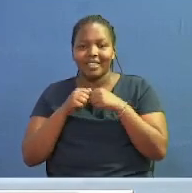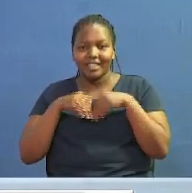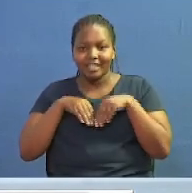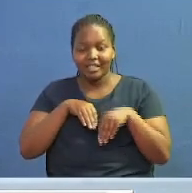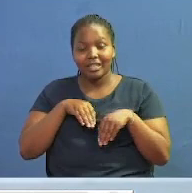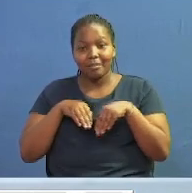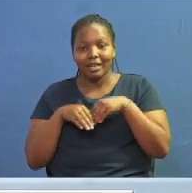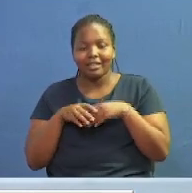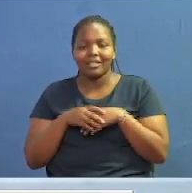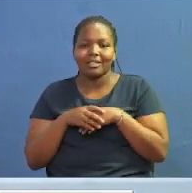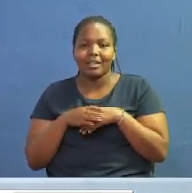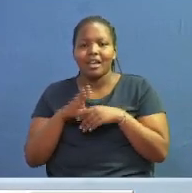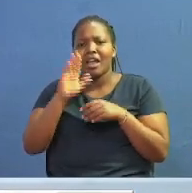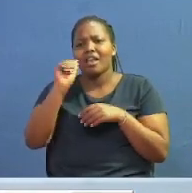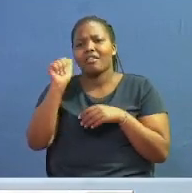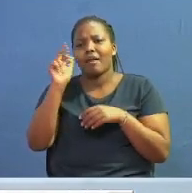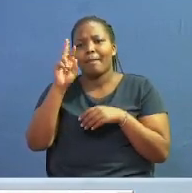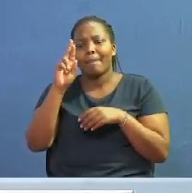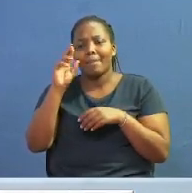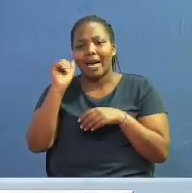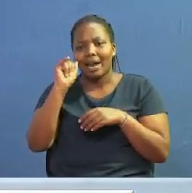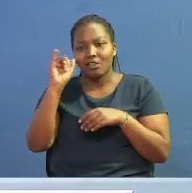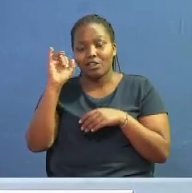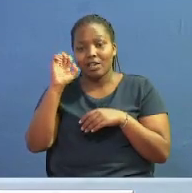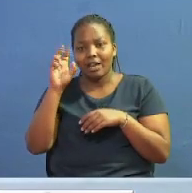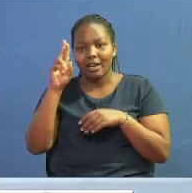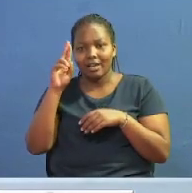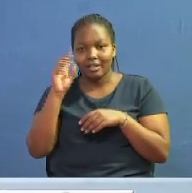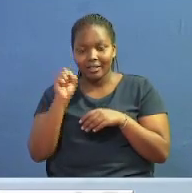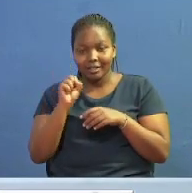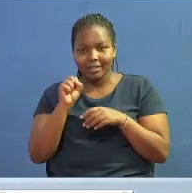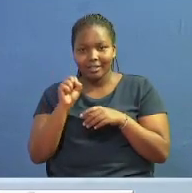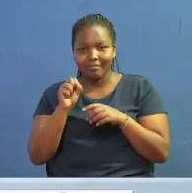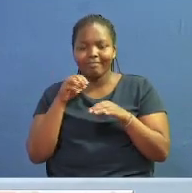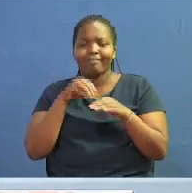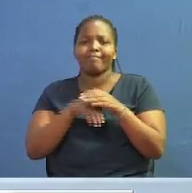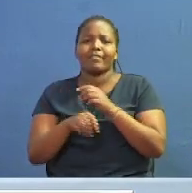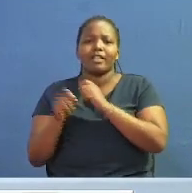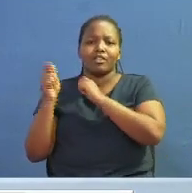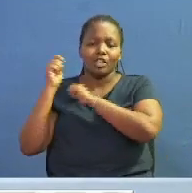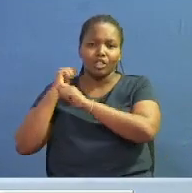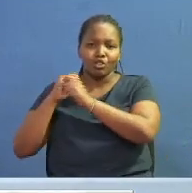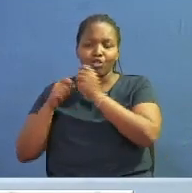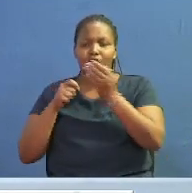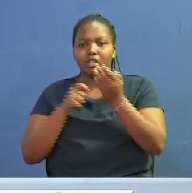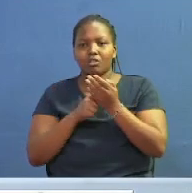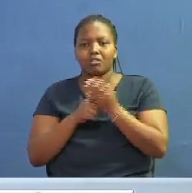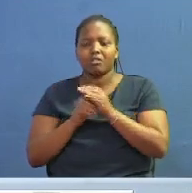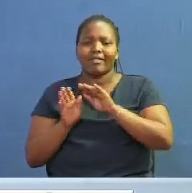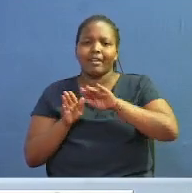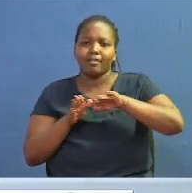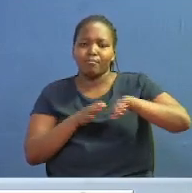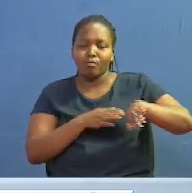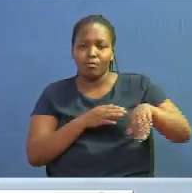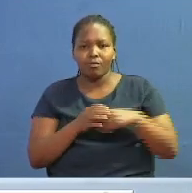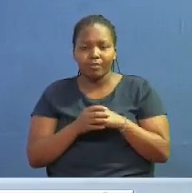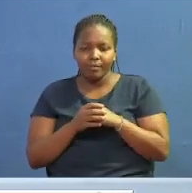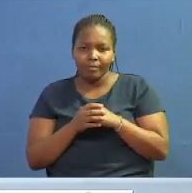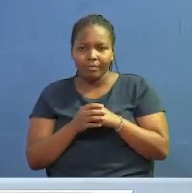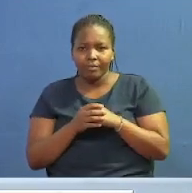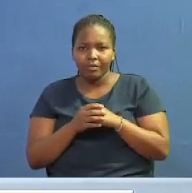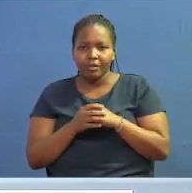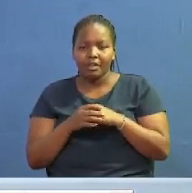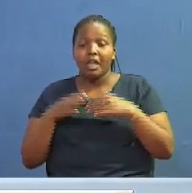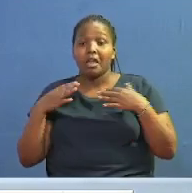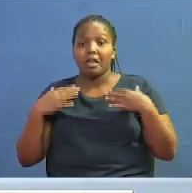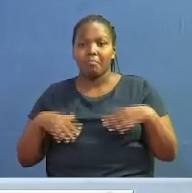the barriers that exist in traditional technologies and finding ways to remove them. This is a critical conversation for people